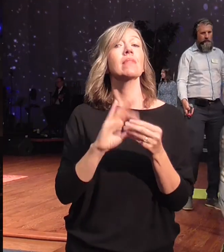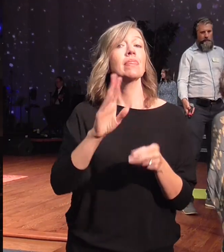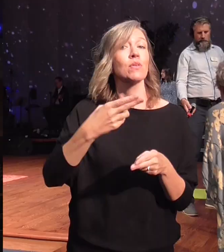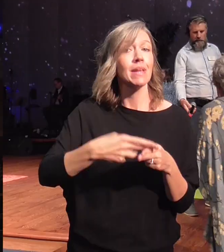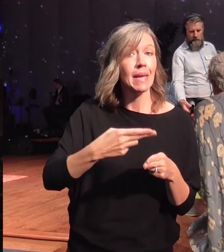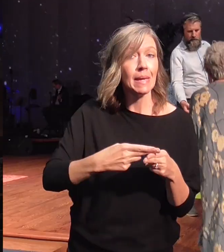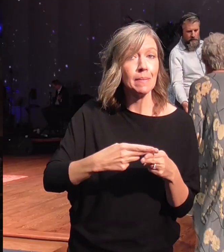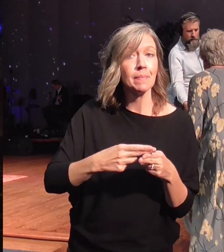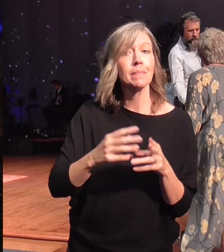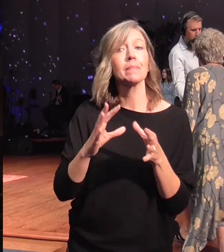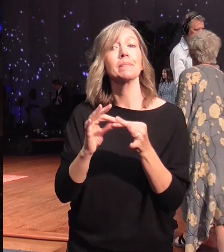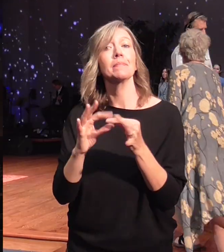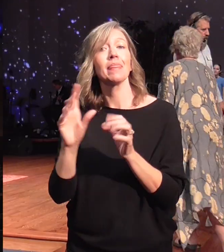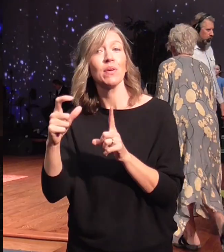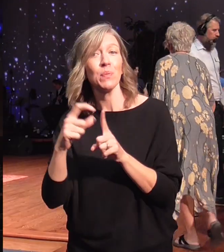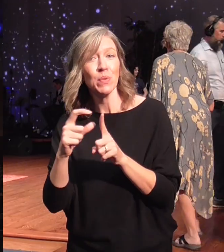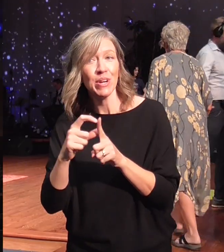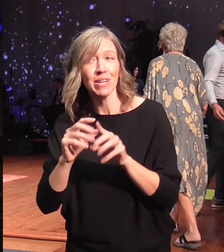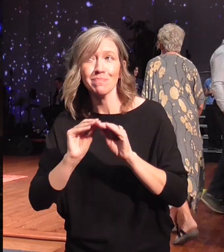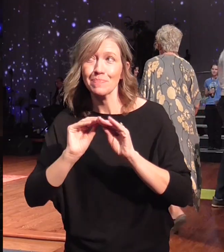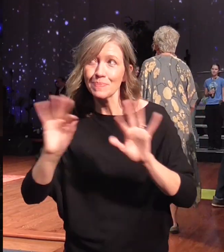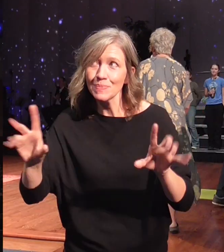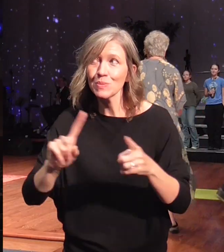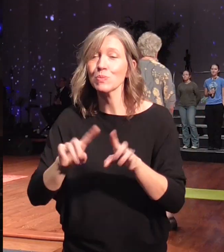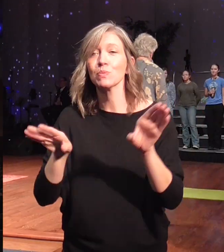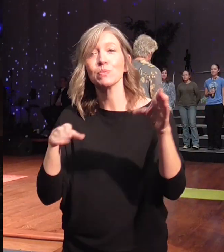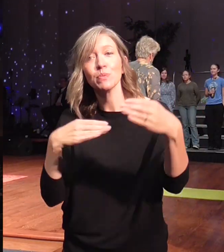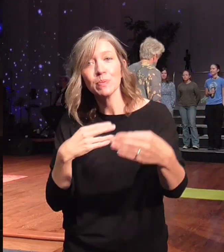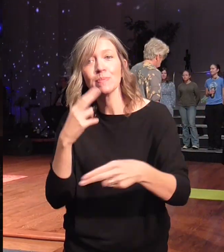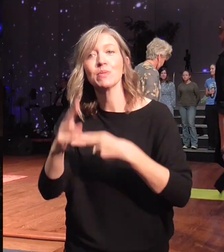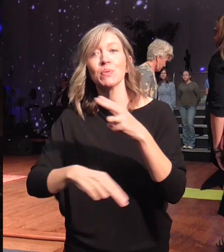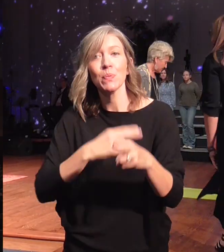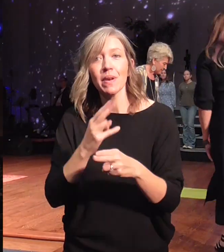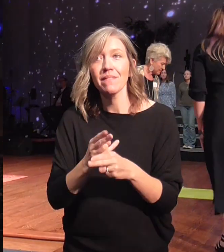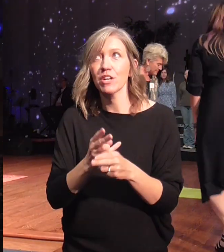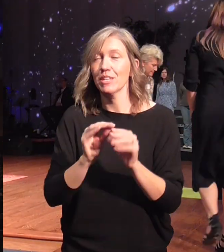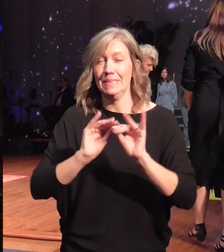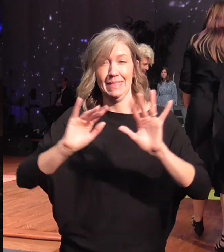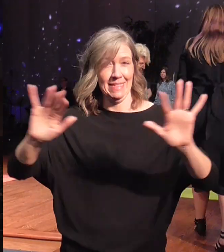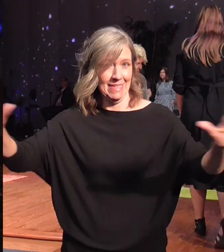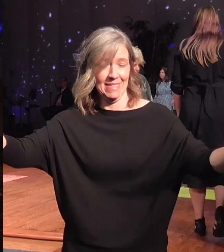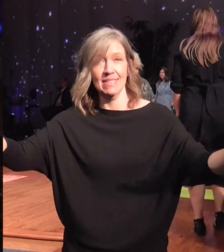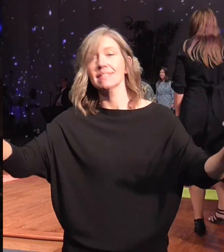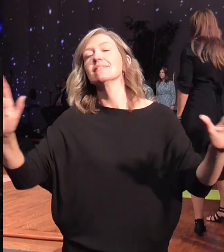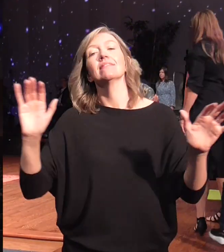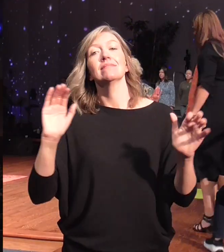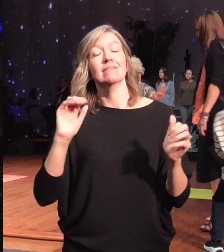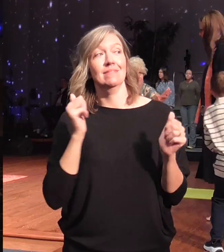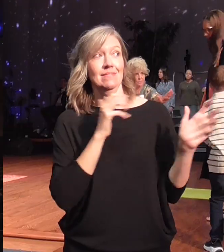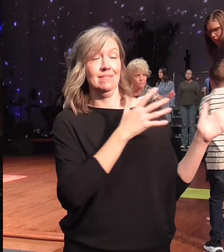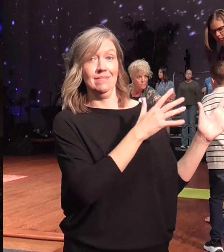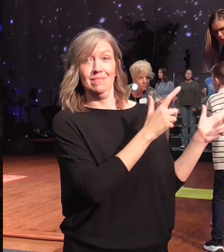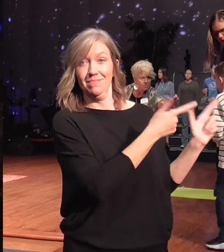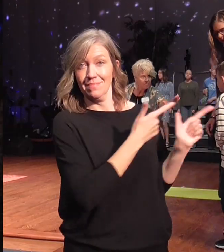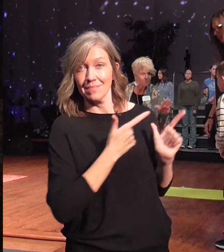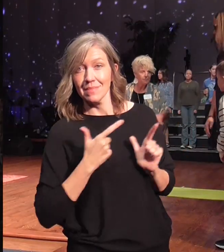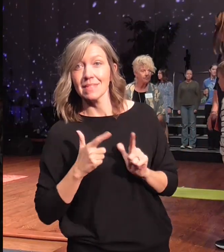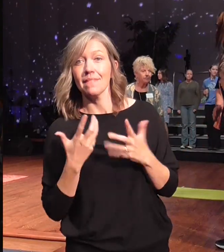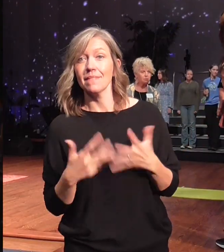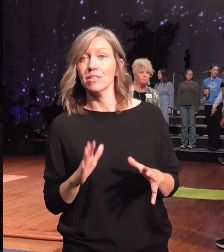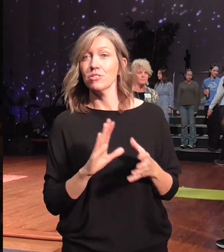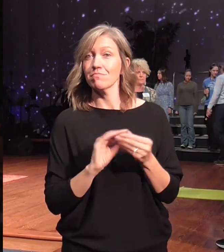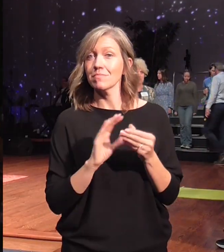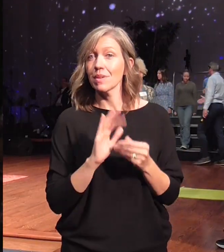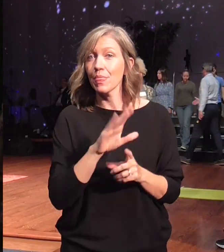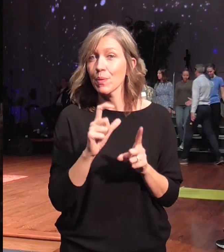word into the room and into the universe and into the divine. And then when they have all shared their word, we're going to